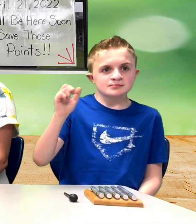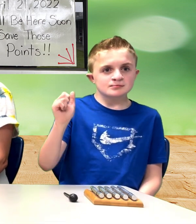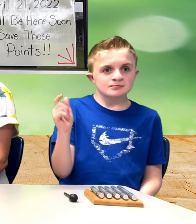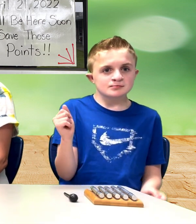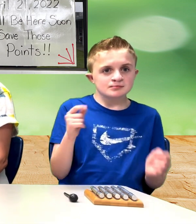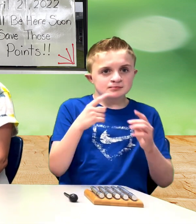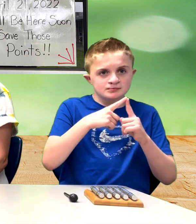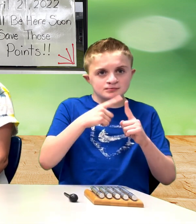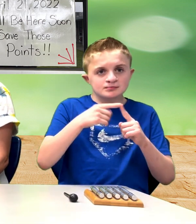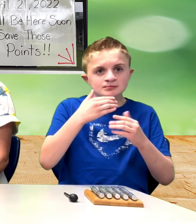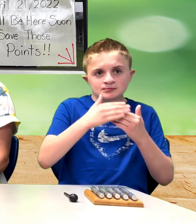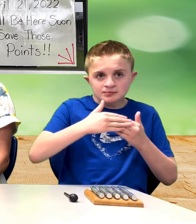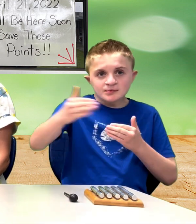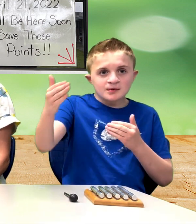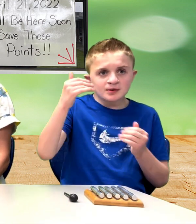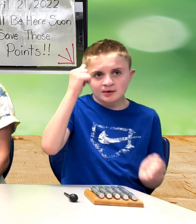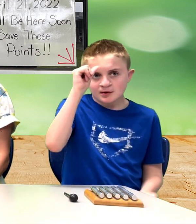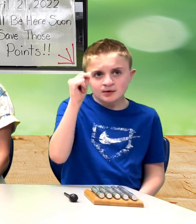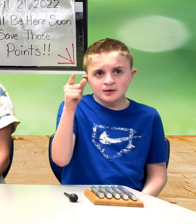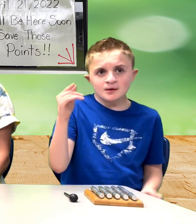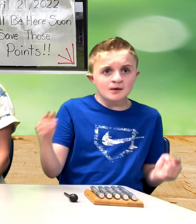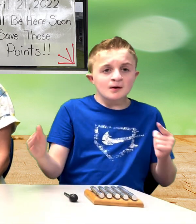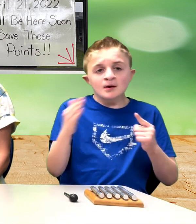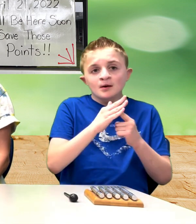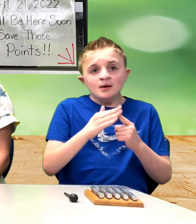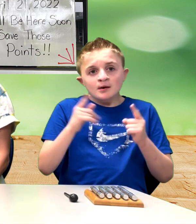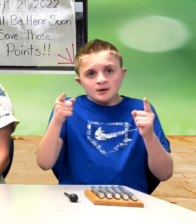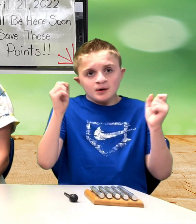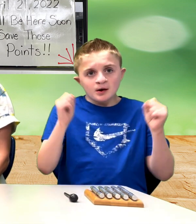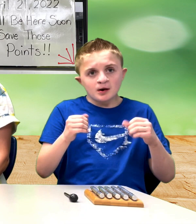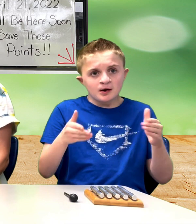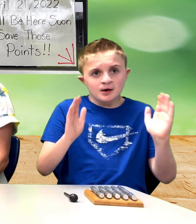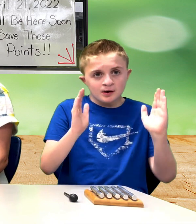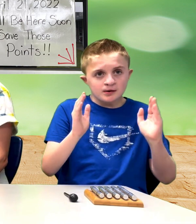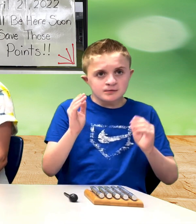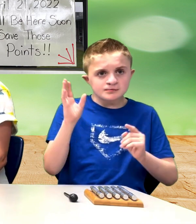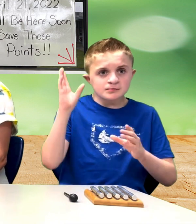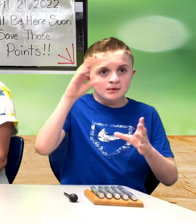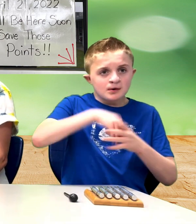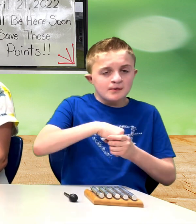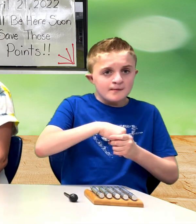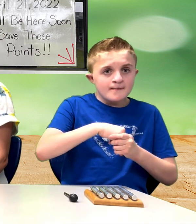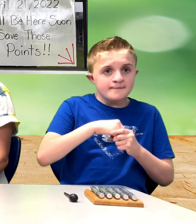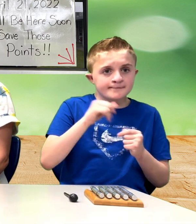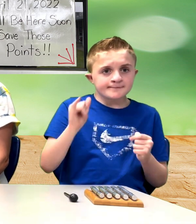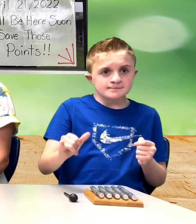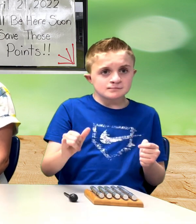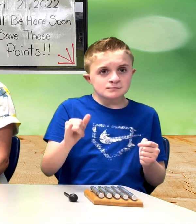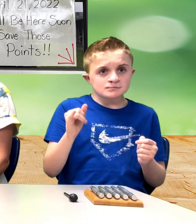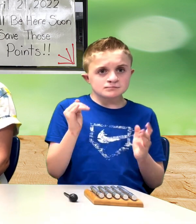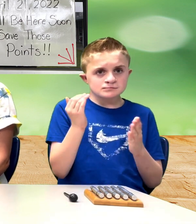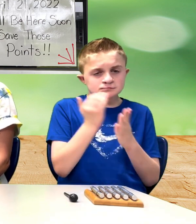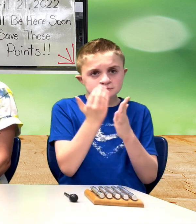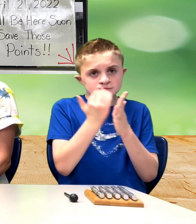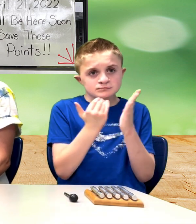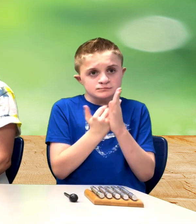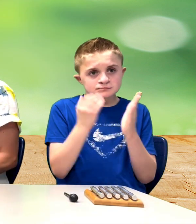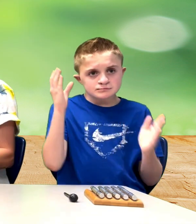points. Remember to soar so you are allowed to participate in the Scavenger Hunt.